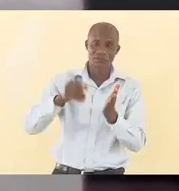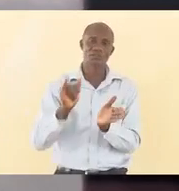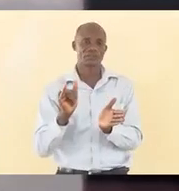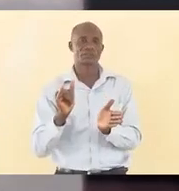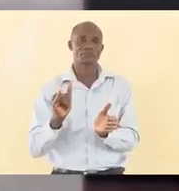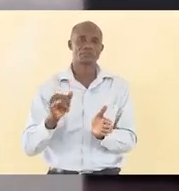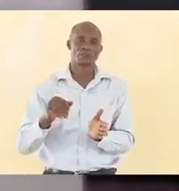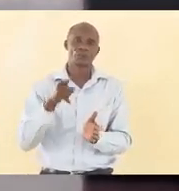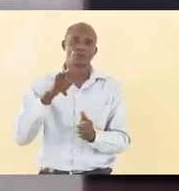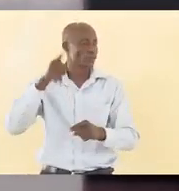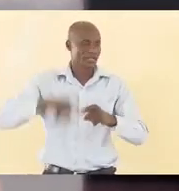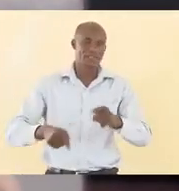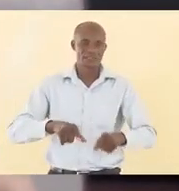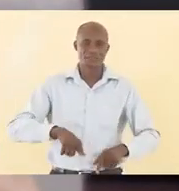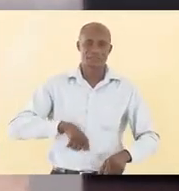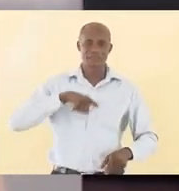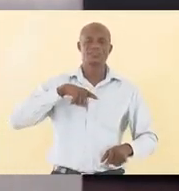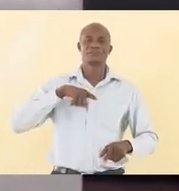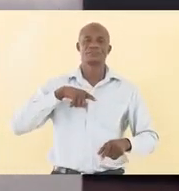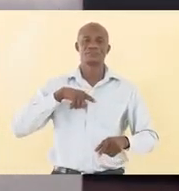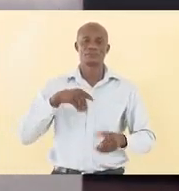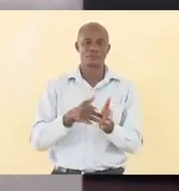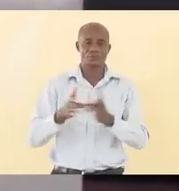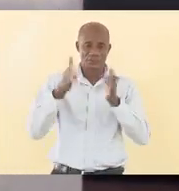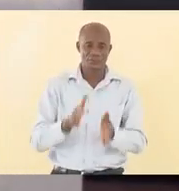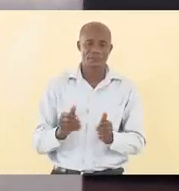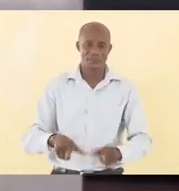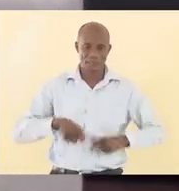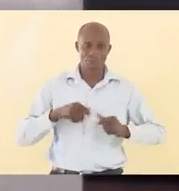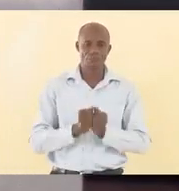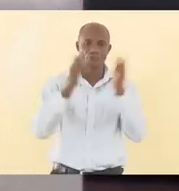costly. You cannot live the Christian life without cost.